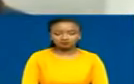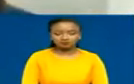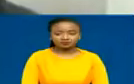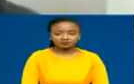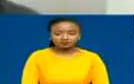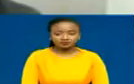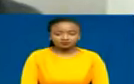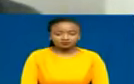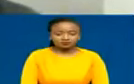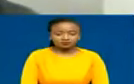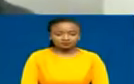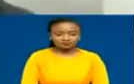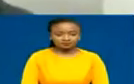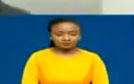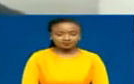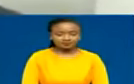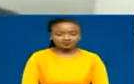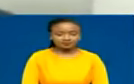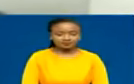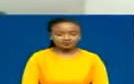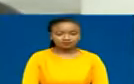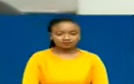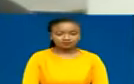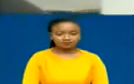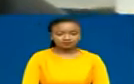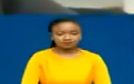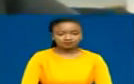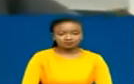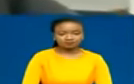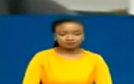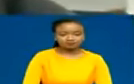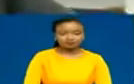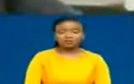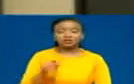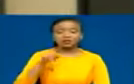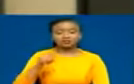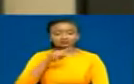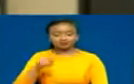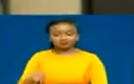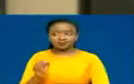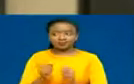the offense you honor was committed under a second